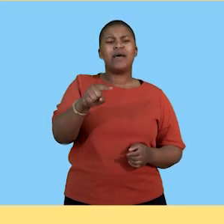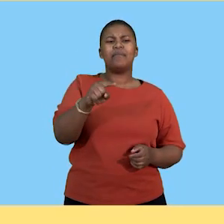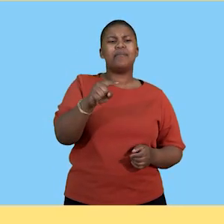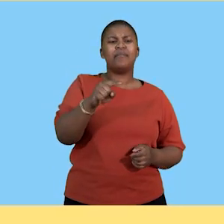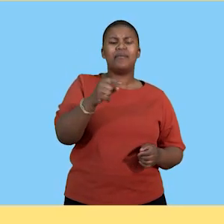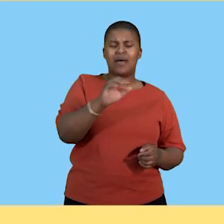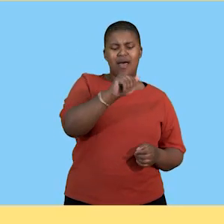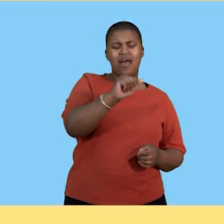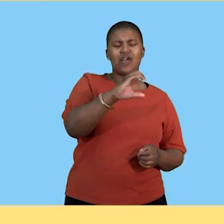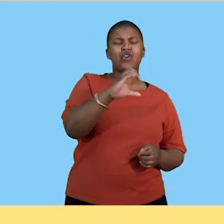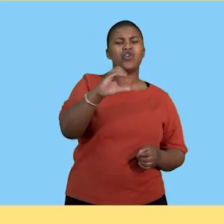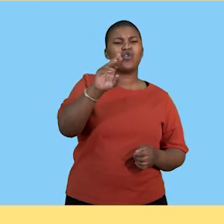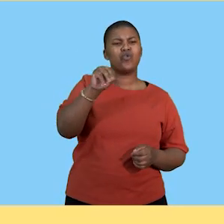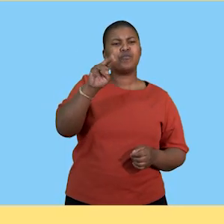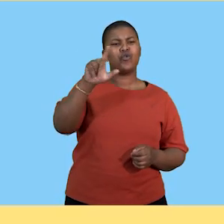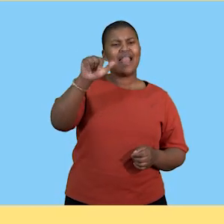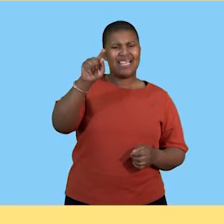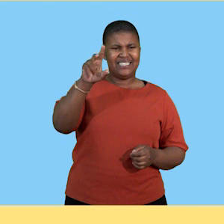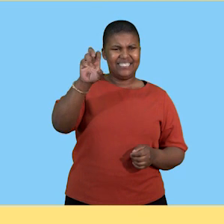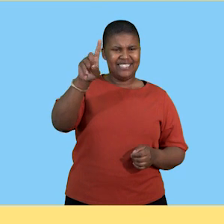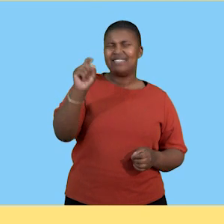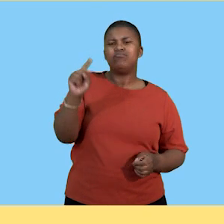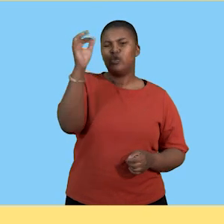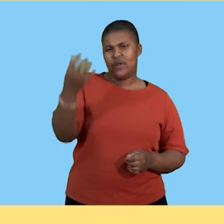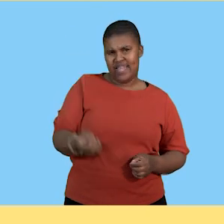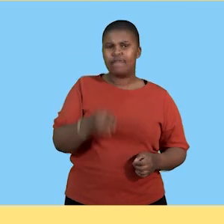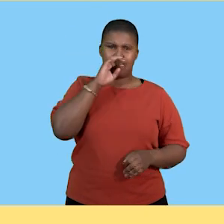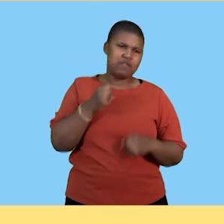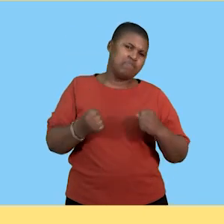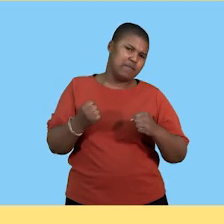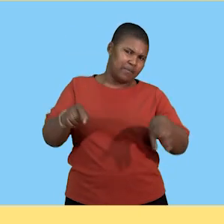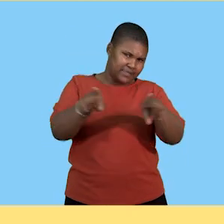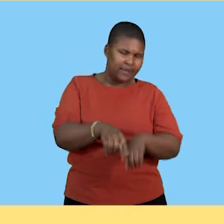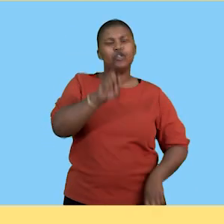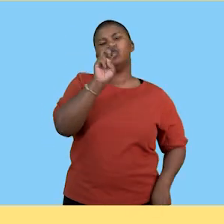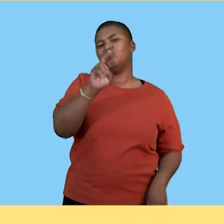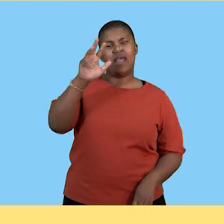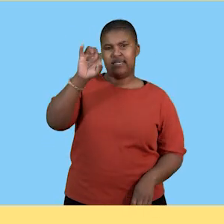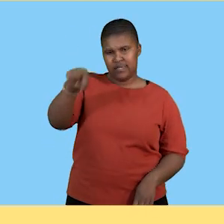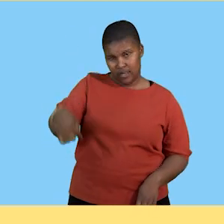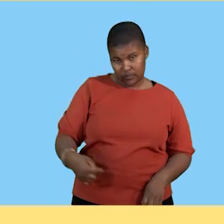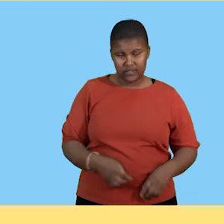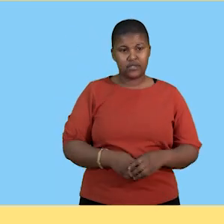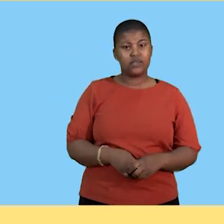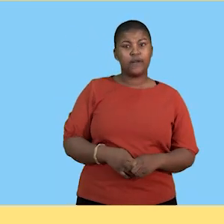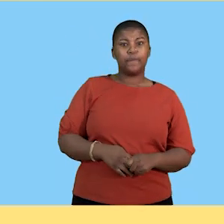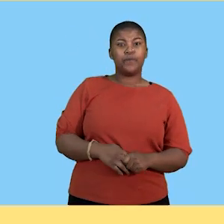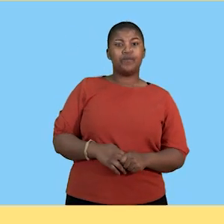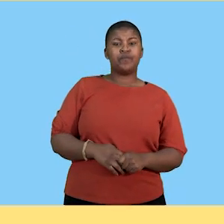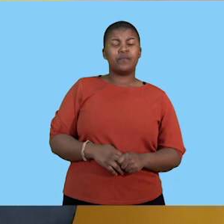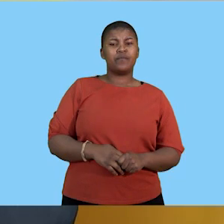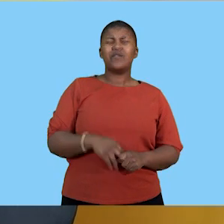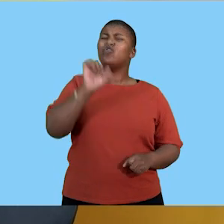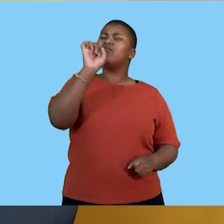accumulated depreciation, remember, so the carrying value will remain again 290,000. Your question